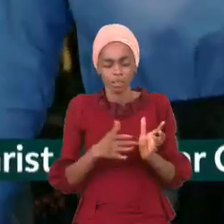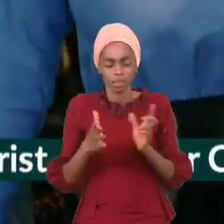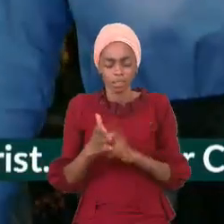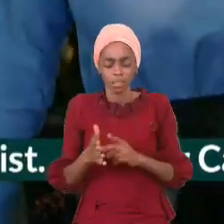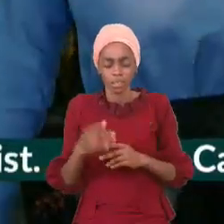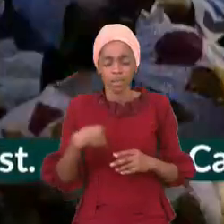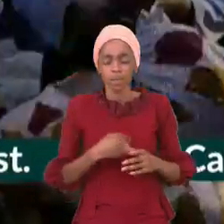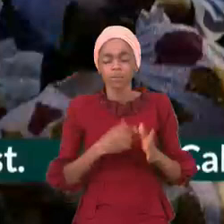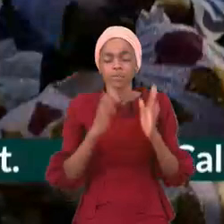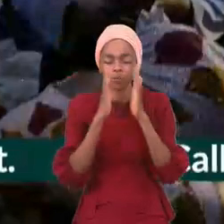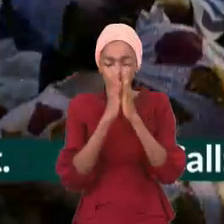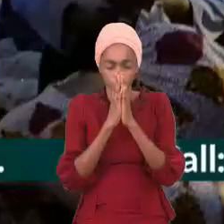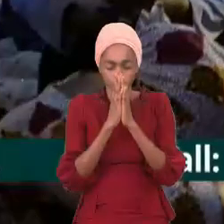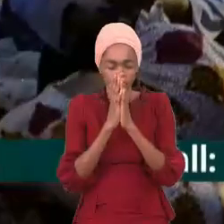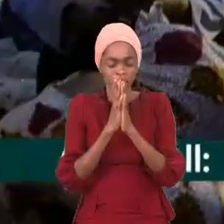we pray.